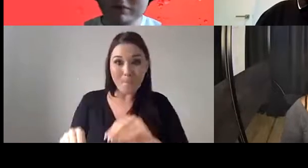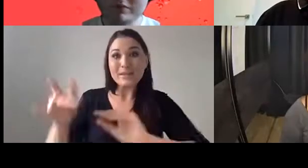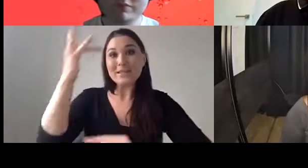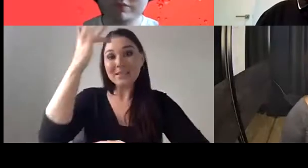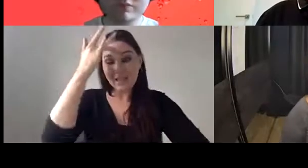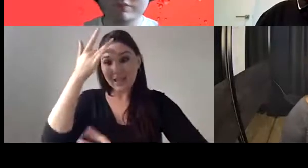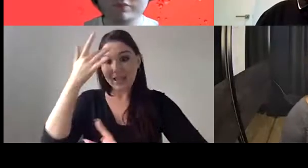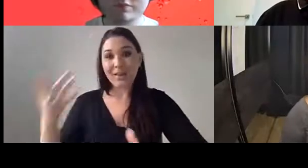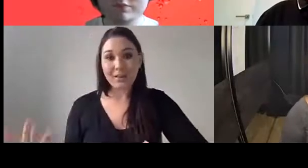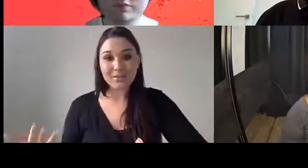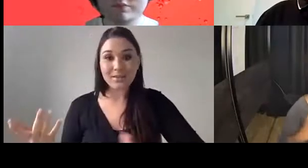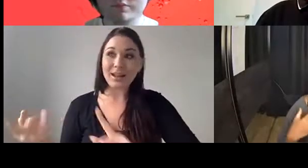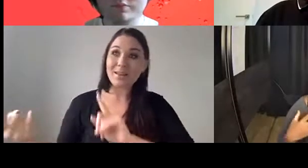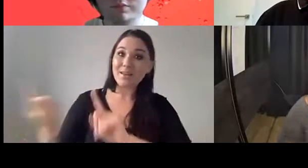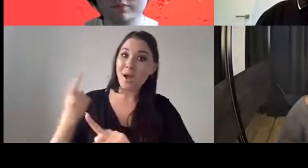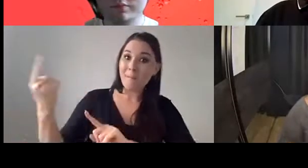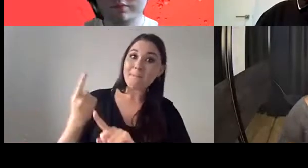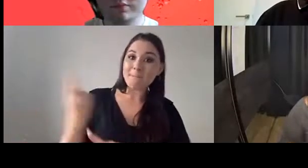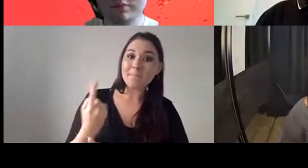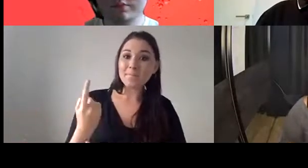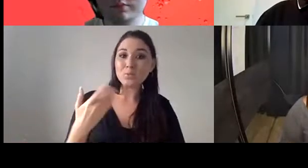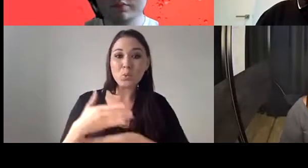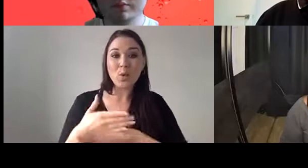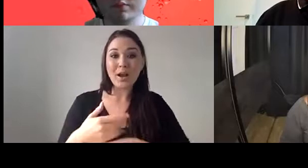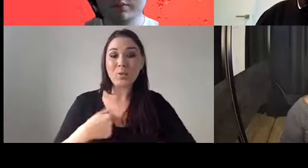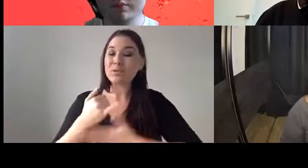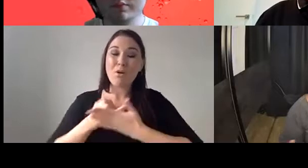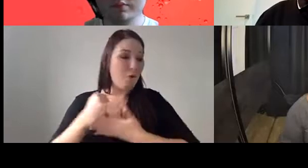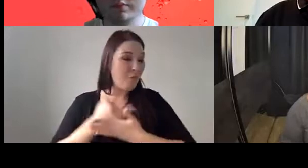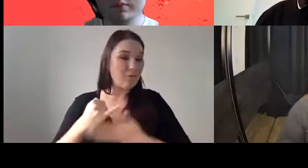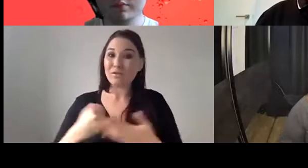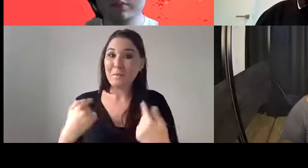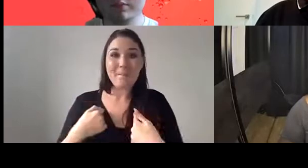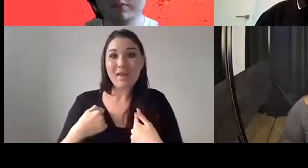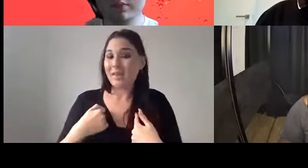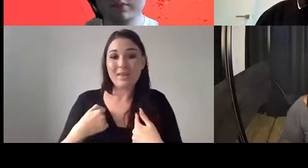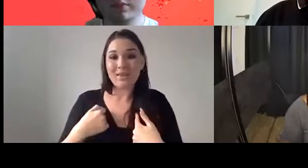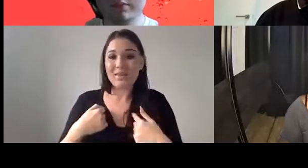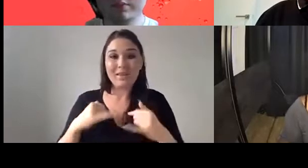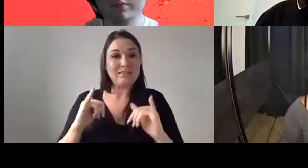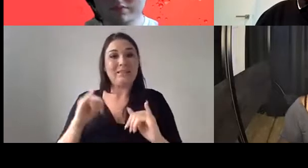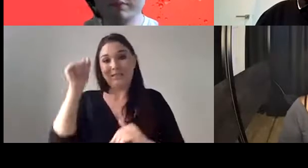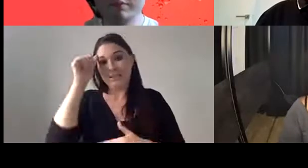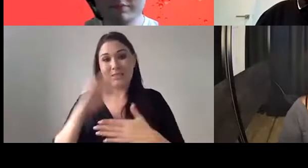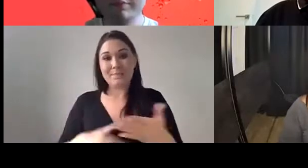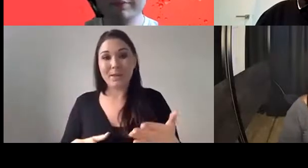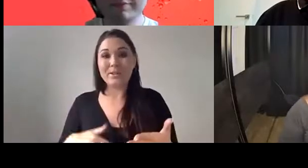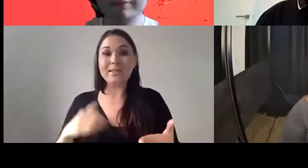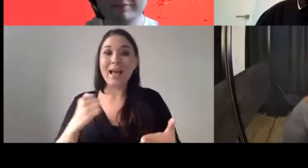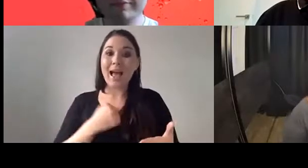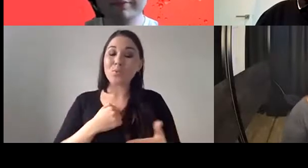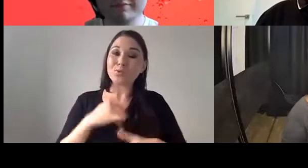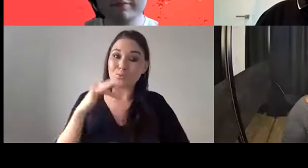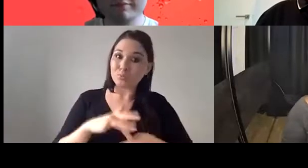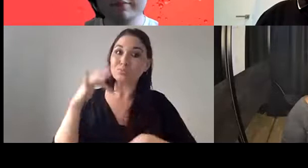often to the work. That was awful for me. And I was the most performant person of my team despite